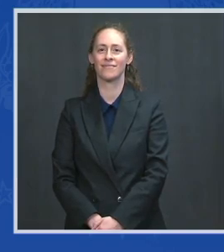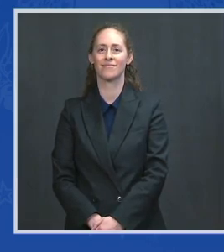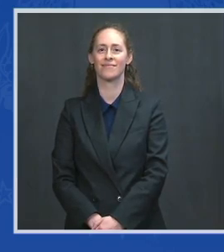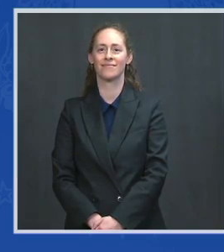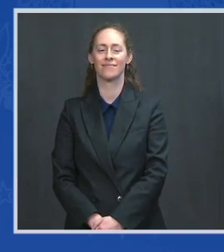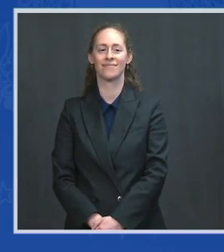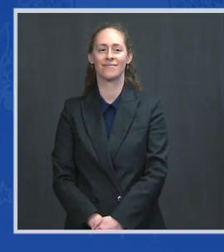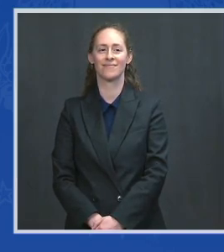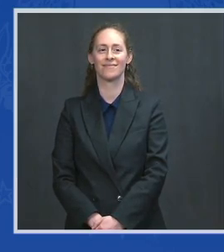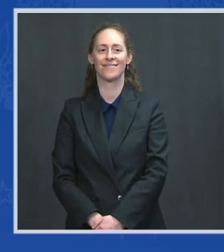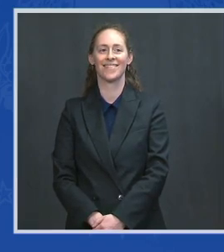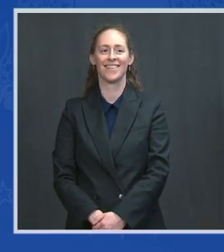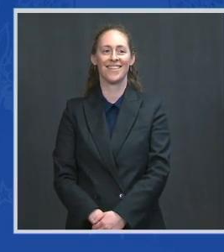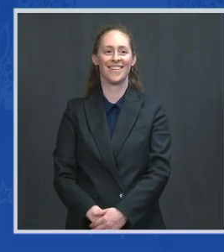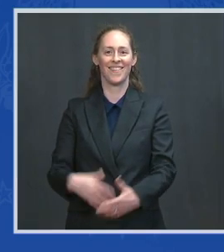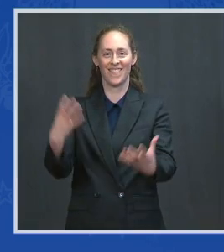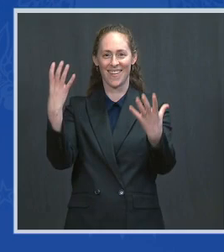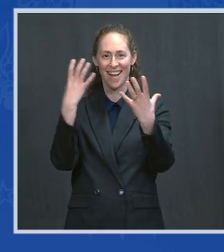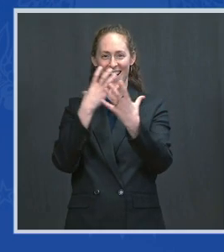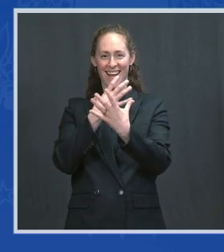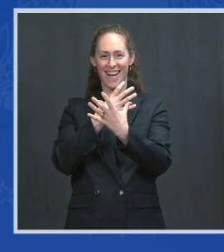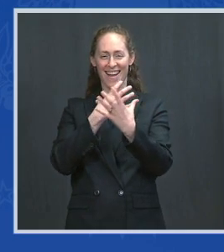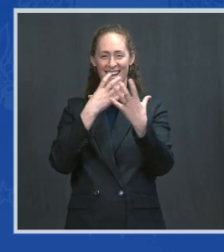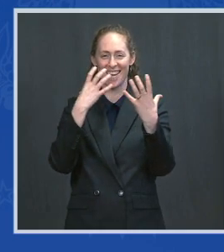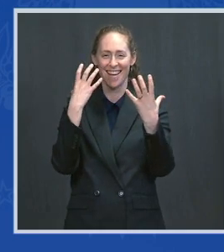All righty then.